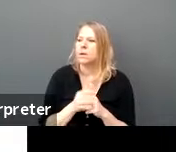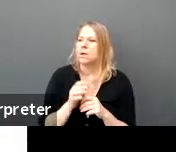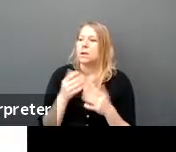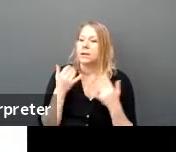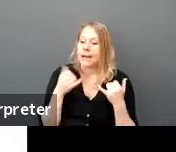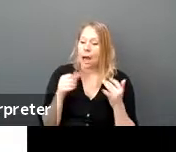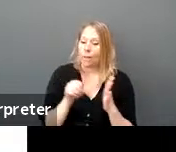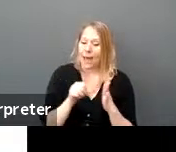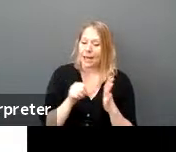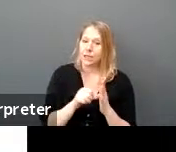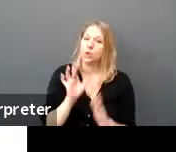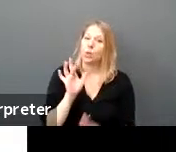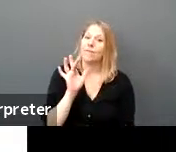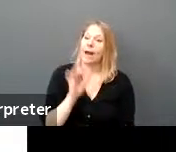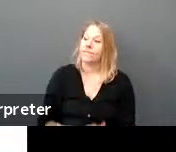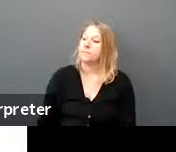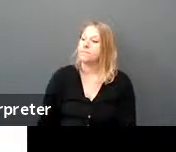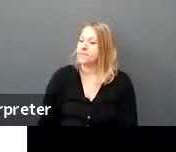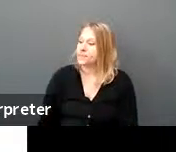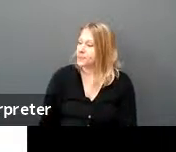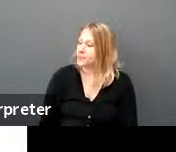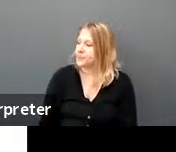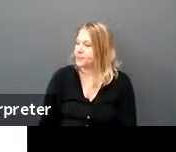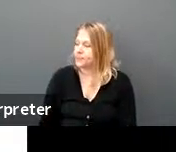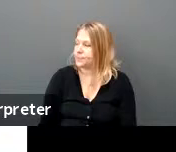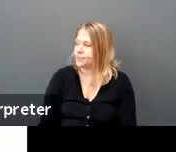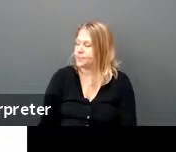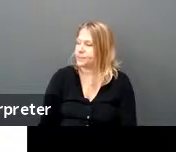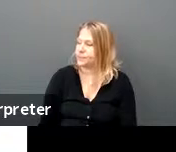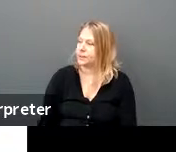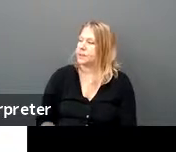You can turn with me to page 25.